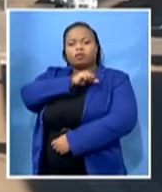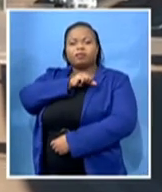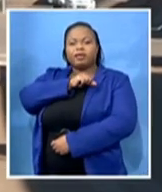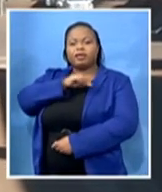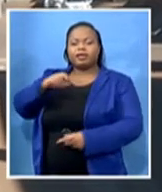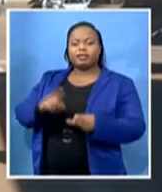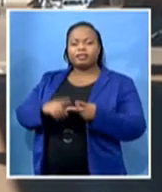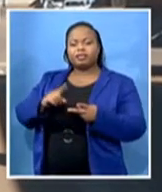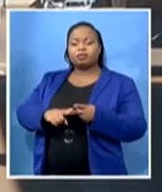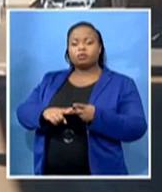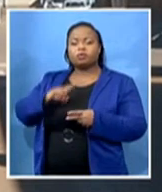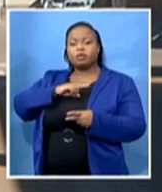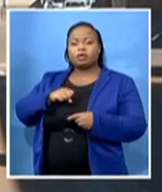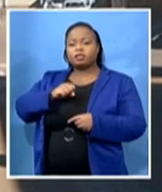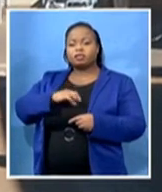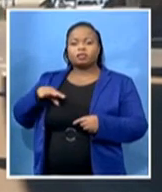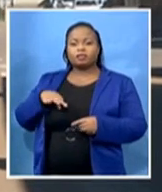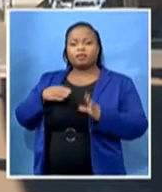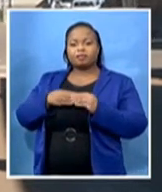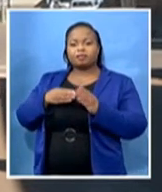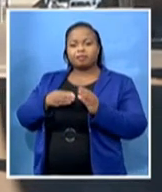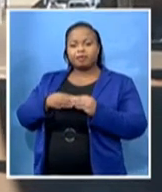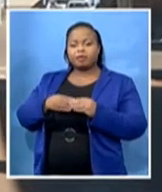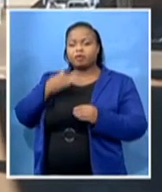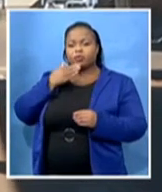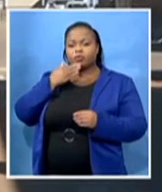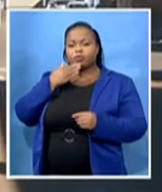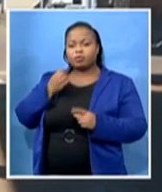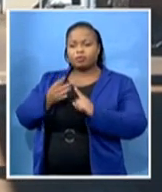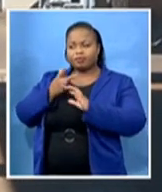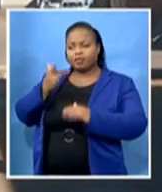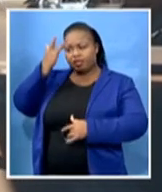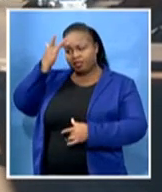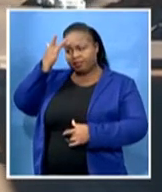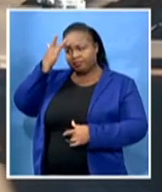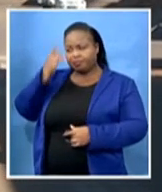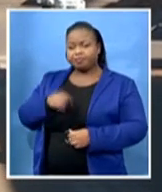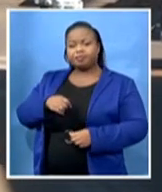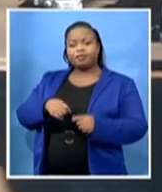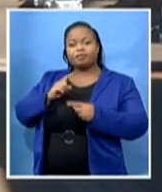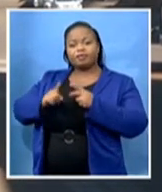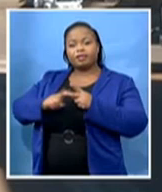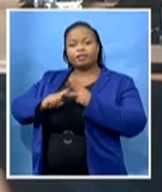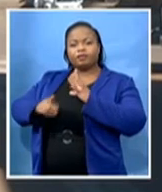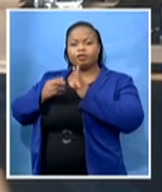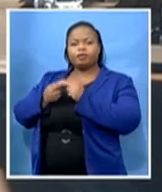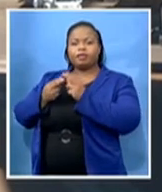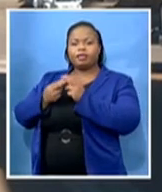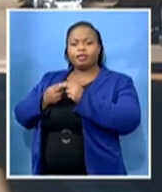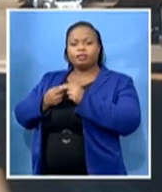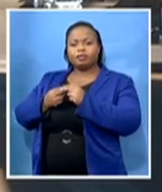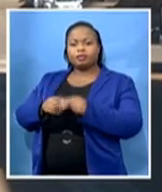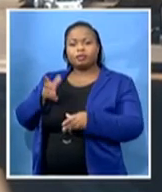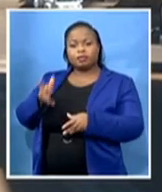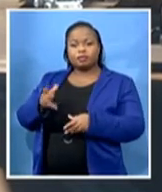actually addressed by some different unions and the hospital management with regard to